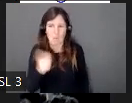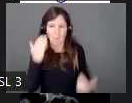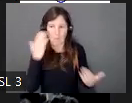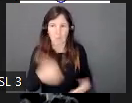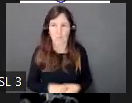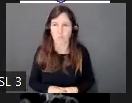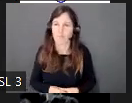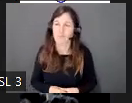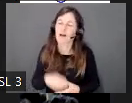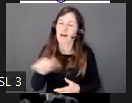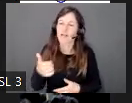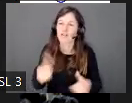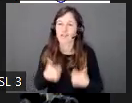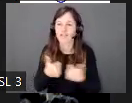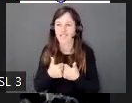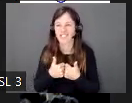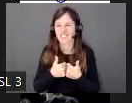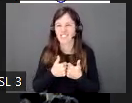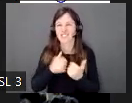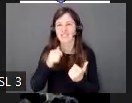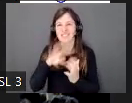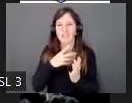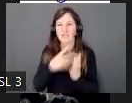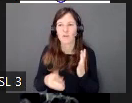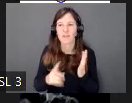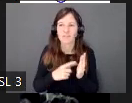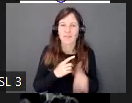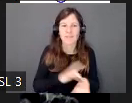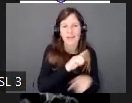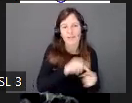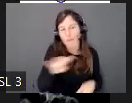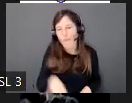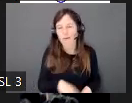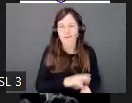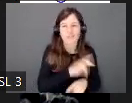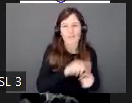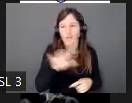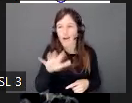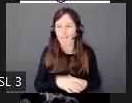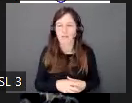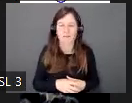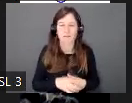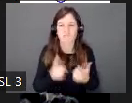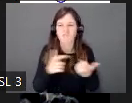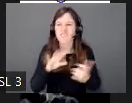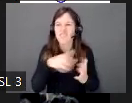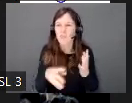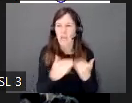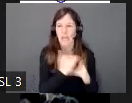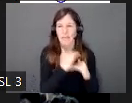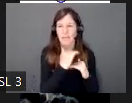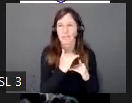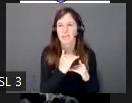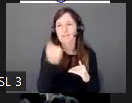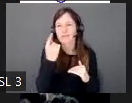we're 7 to 5, but then we have to make sure our frontline colleagues and supports are out there doing everything else and